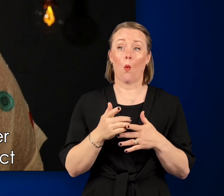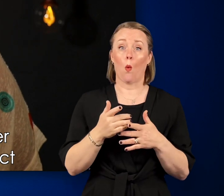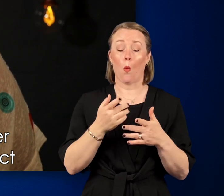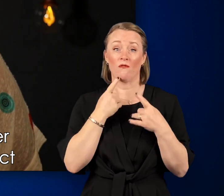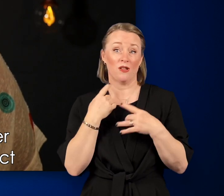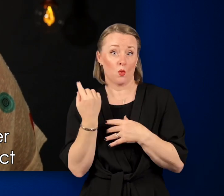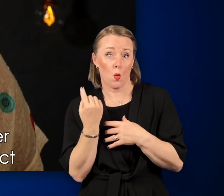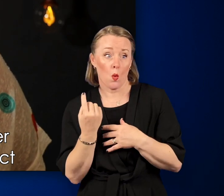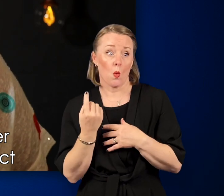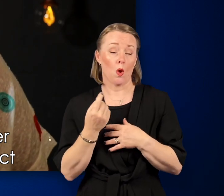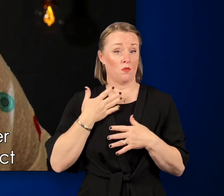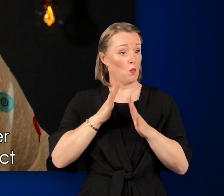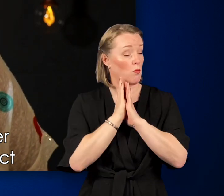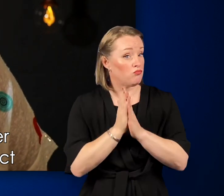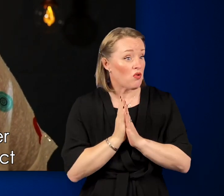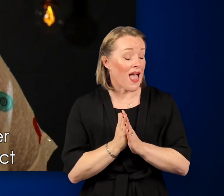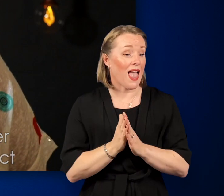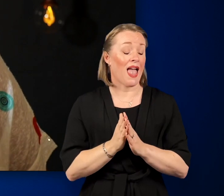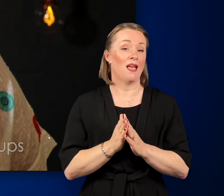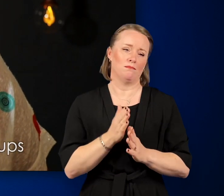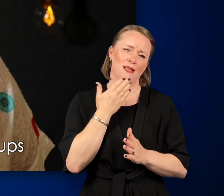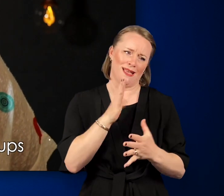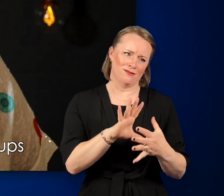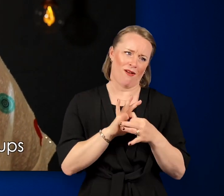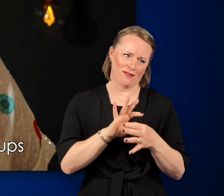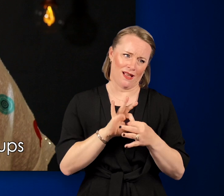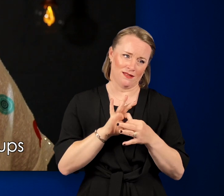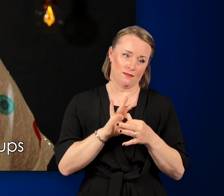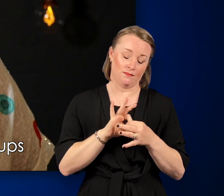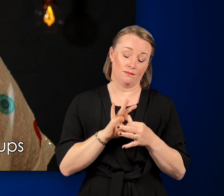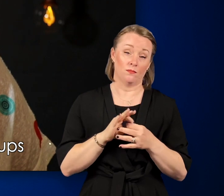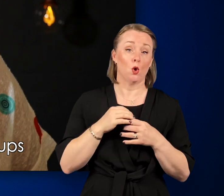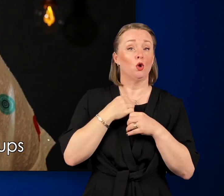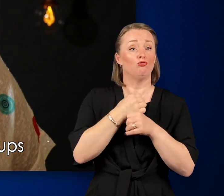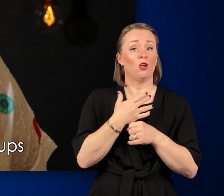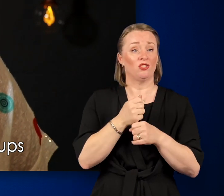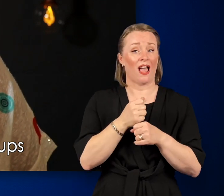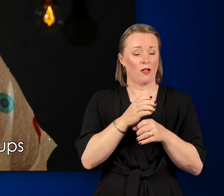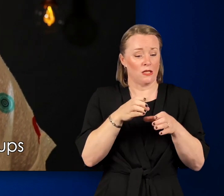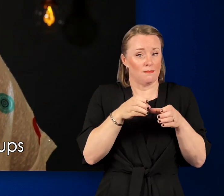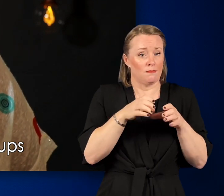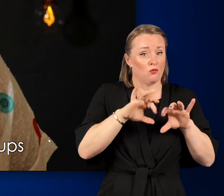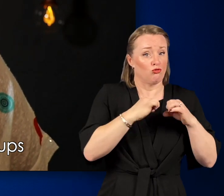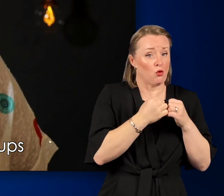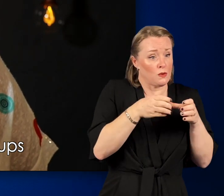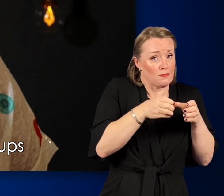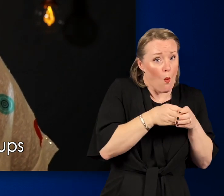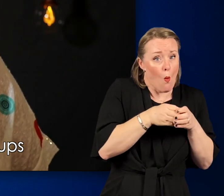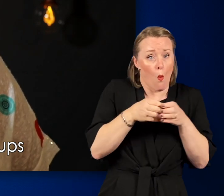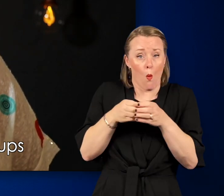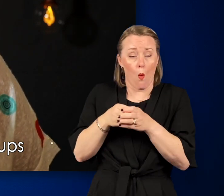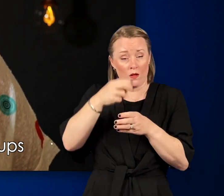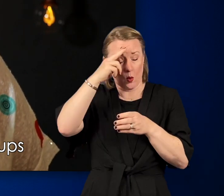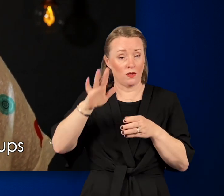better, then please do get in touch. And if you want to join one of our life groups who are meeting virtually at the moment, usually by